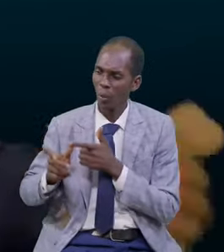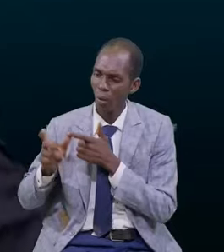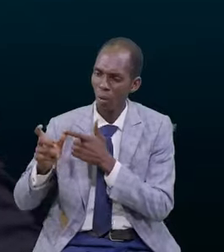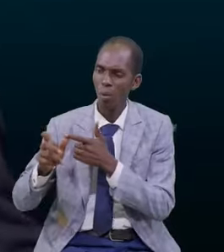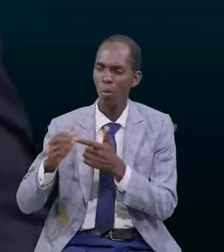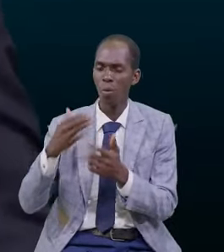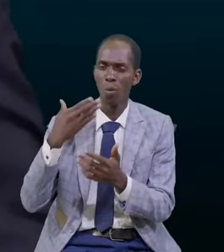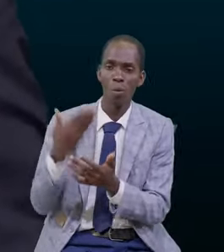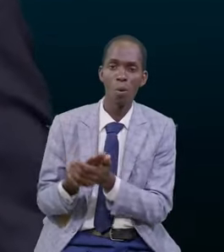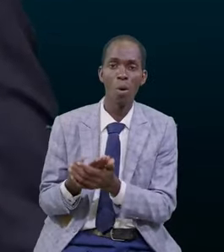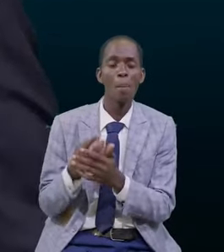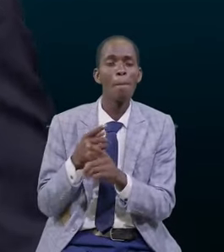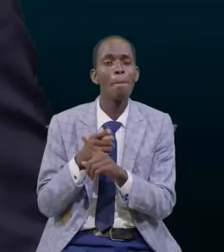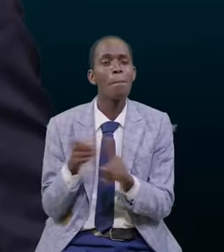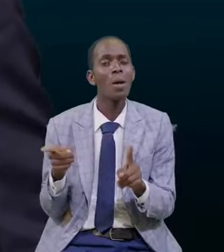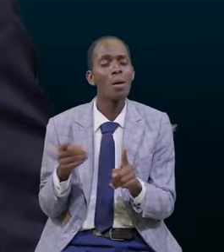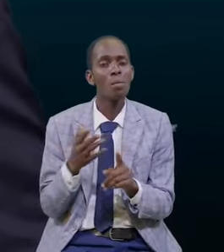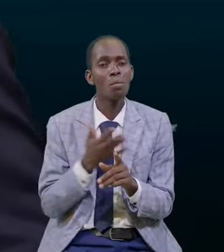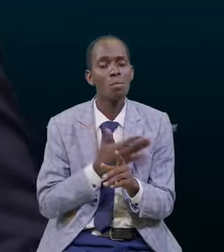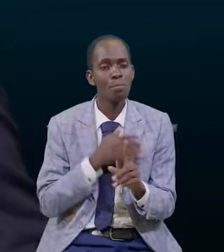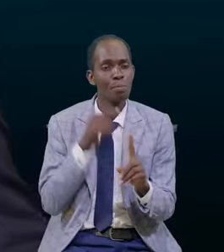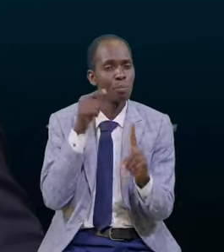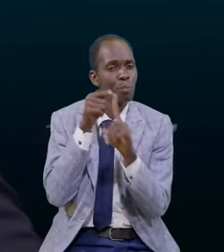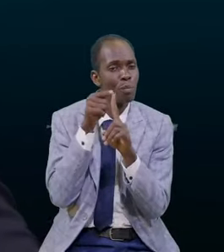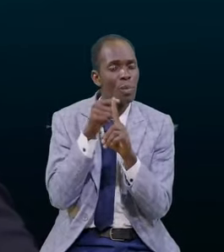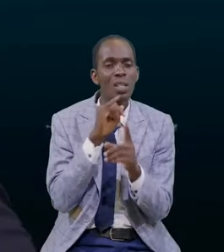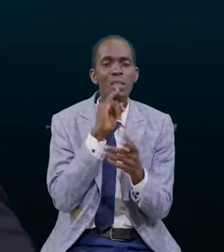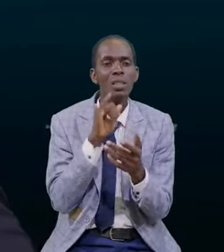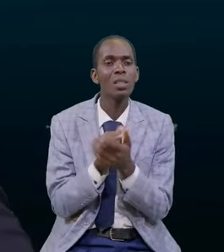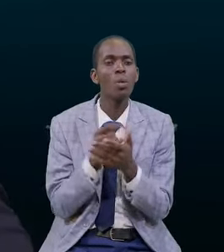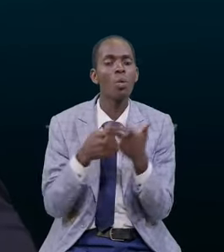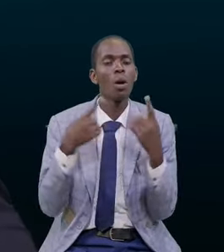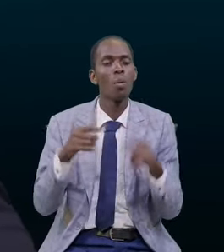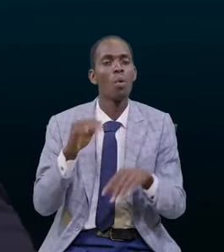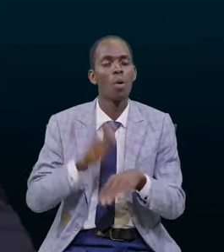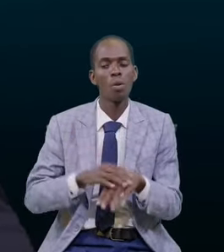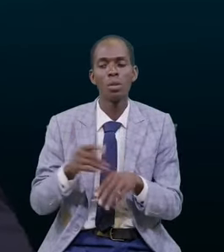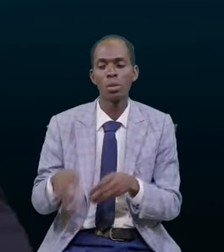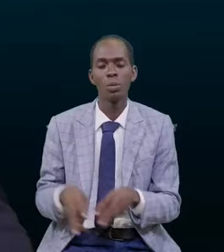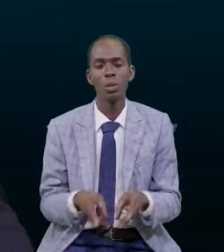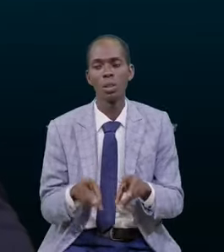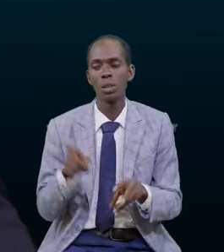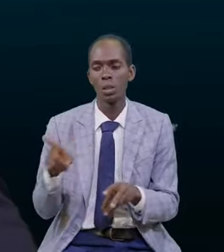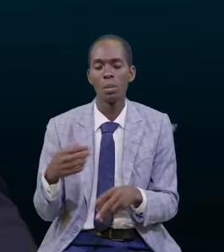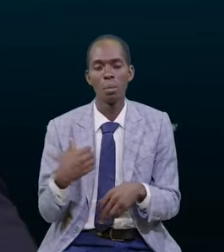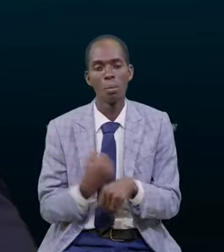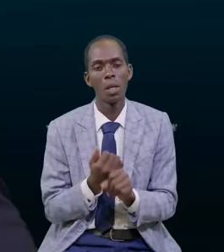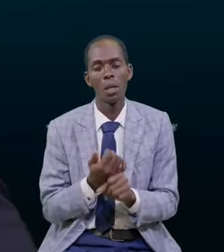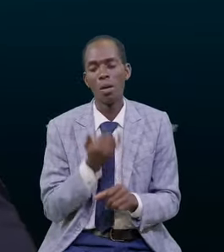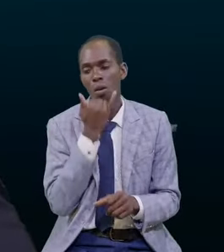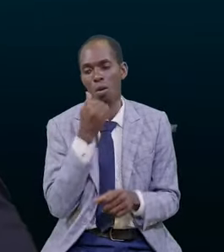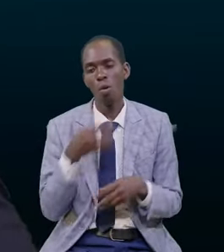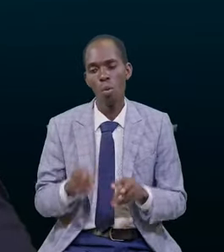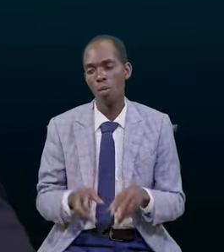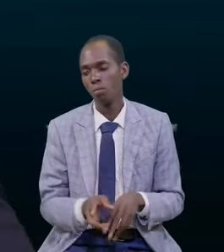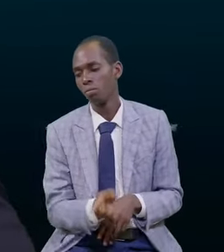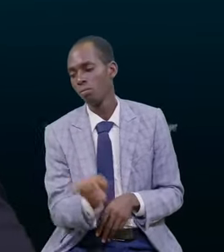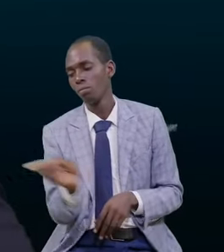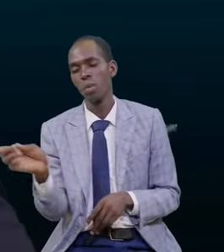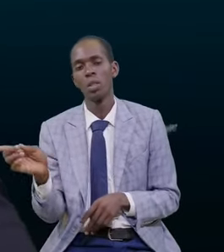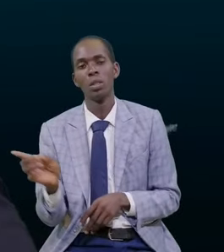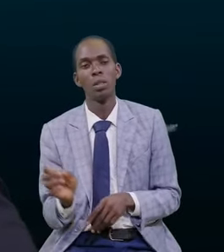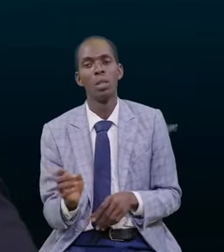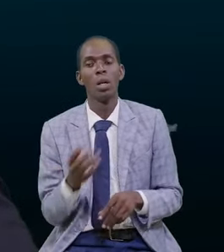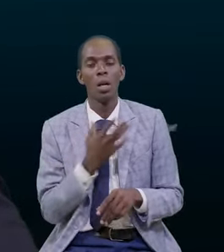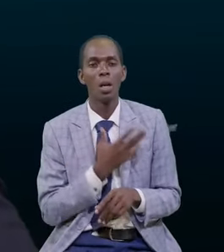then the point is that along the road he took a wrong turn he decided to go on a spiritual detour that